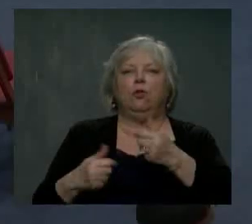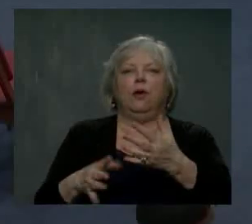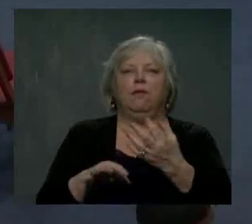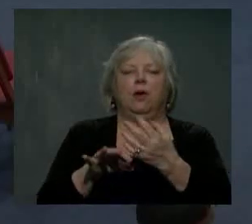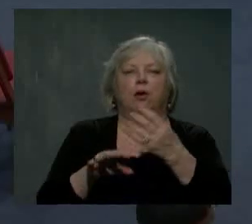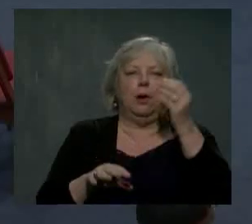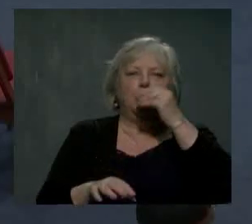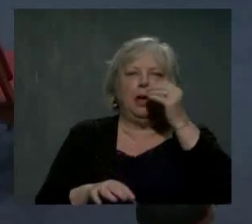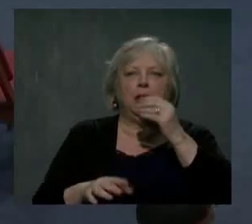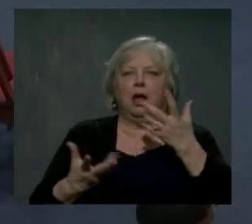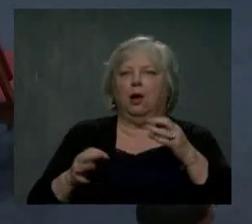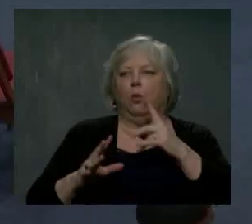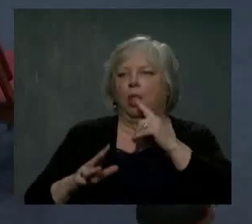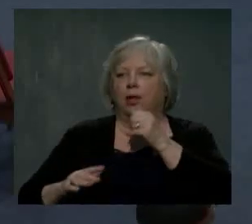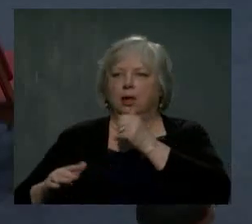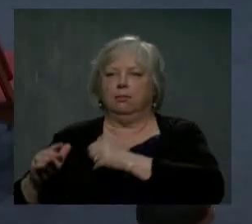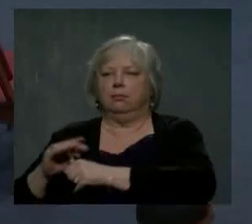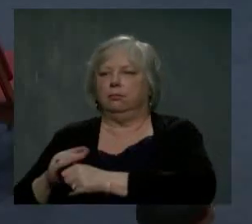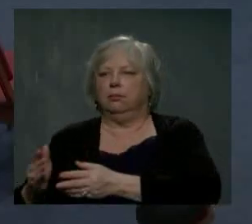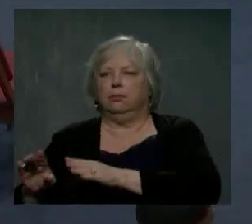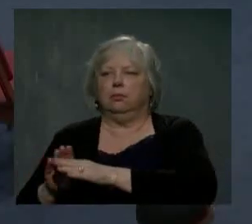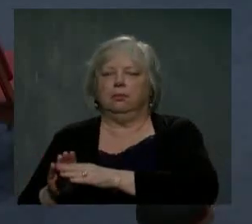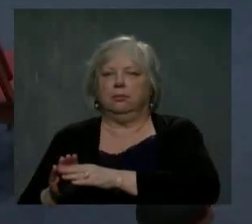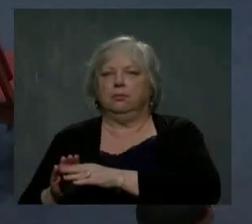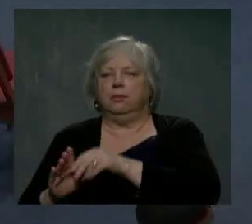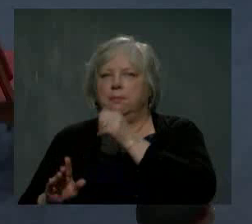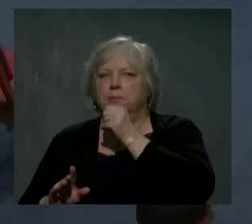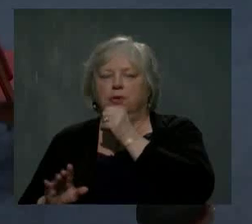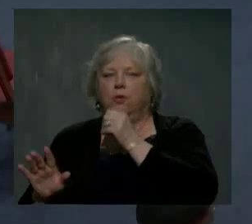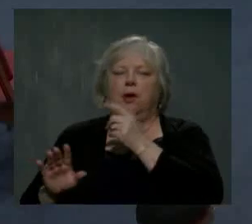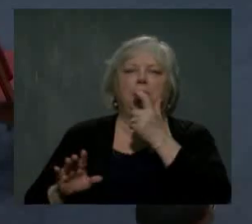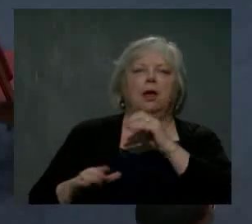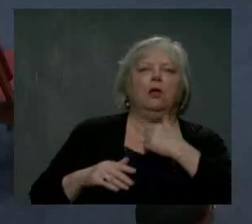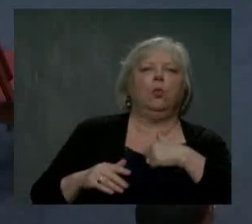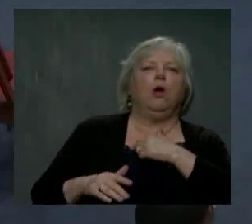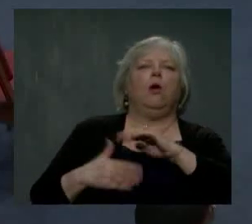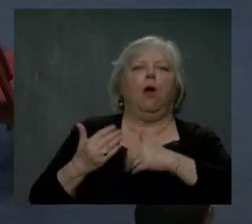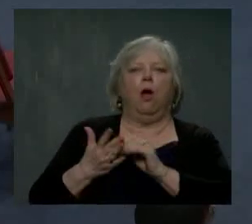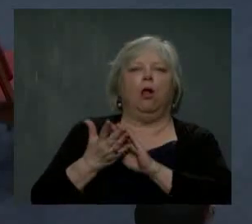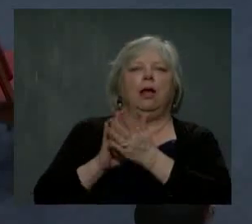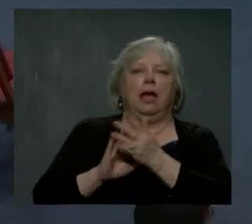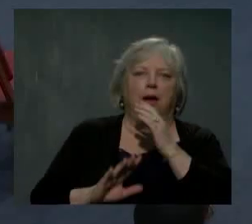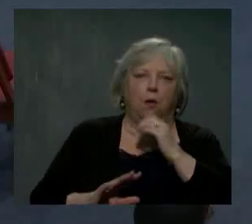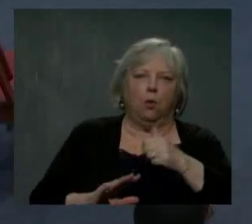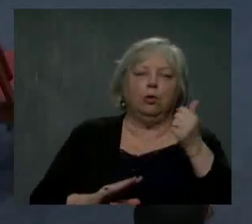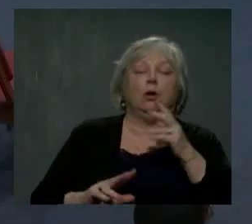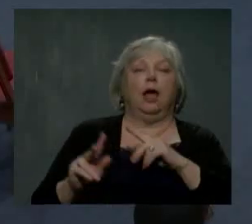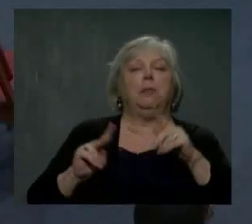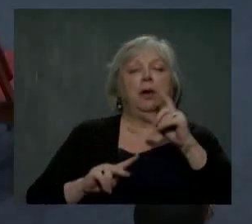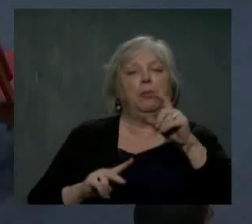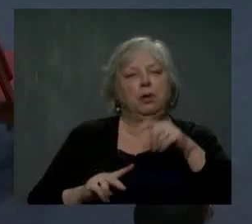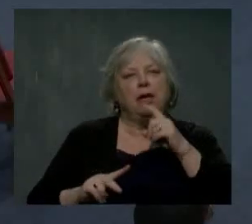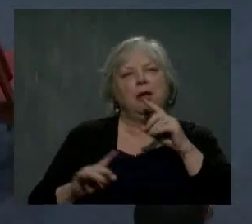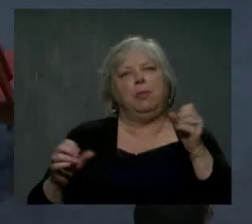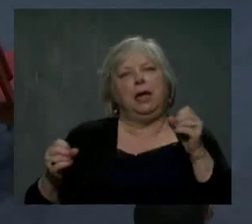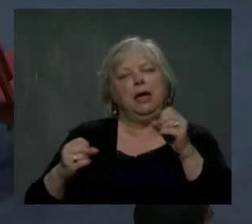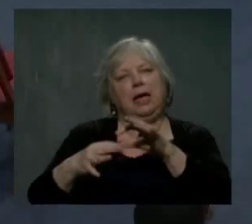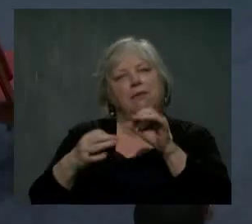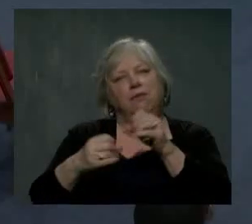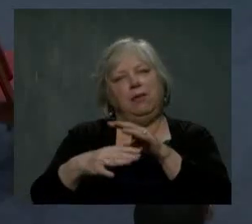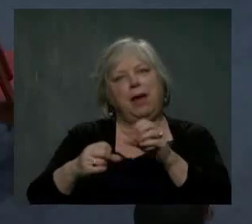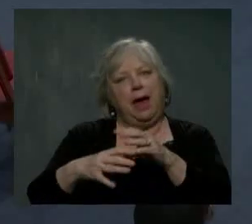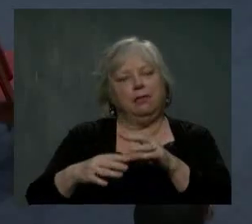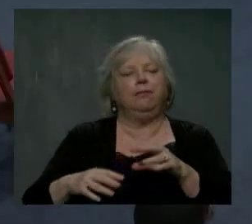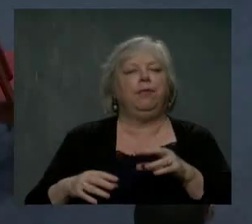done in a vacuum because we are all getting older and people need to be able to have weigh in on this stuff. Additionally, information needs